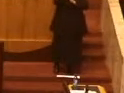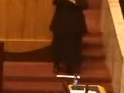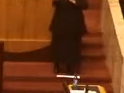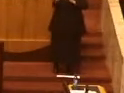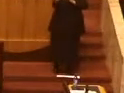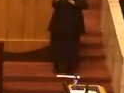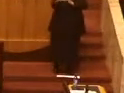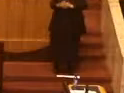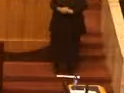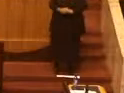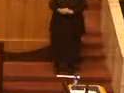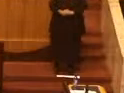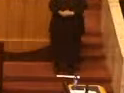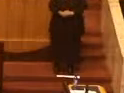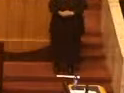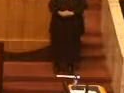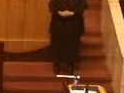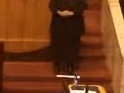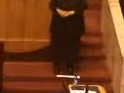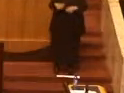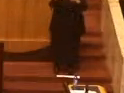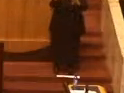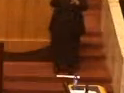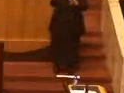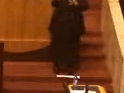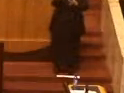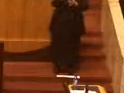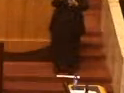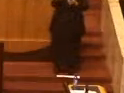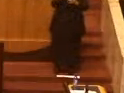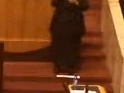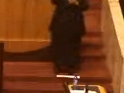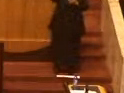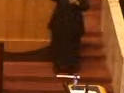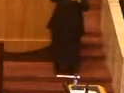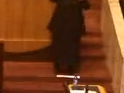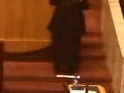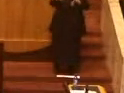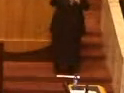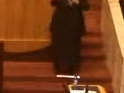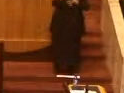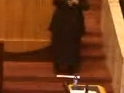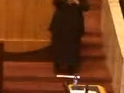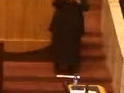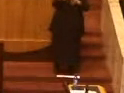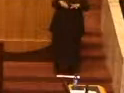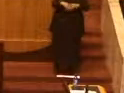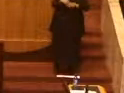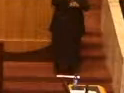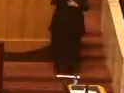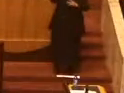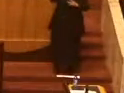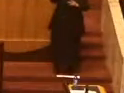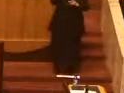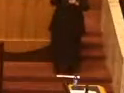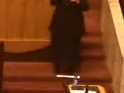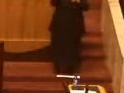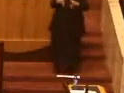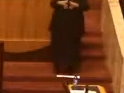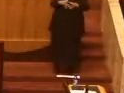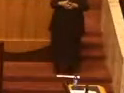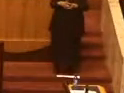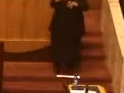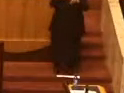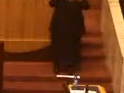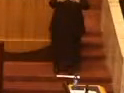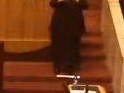the CFO filled in strategic position of Chief Director, Building Infrastructure, Chief Director,